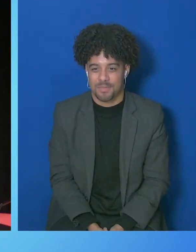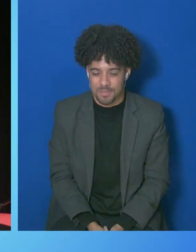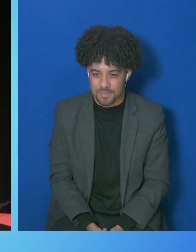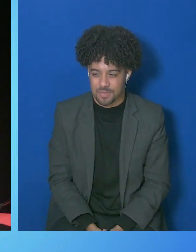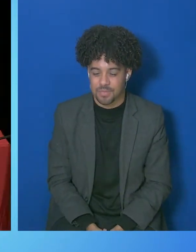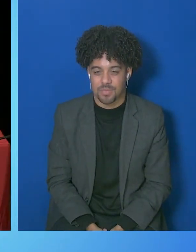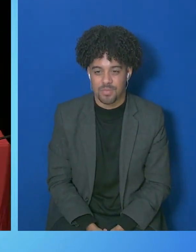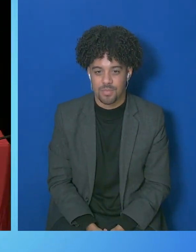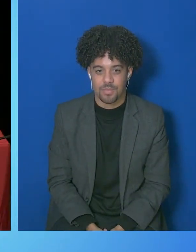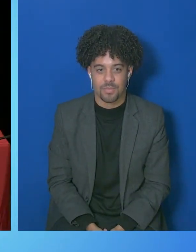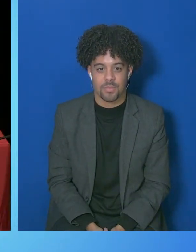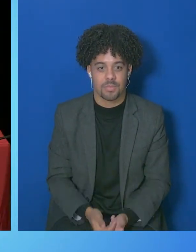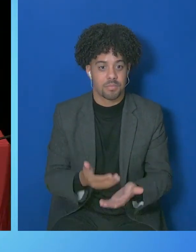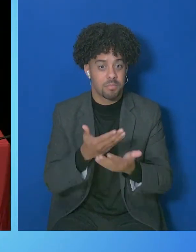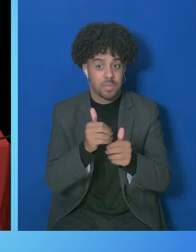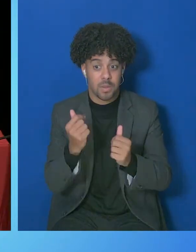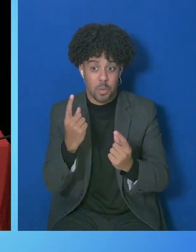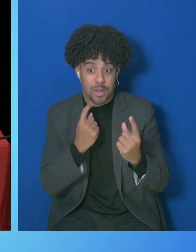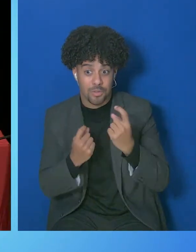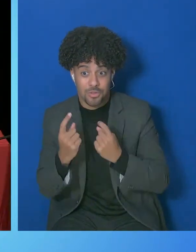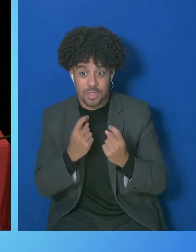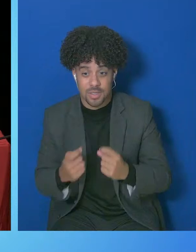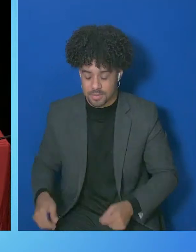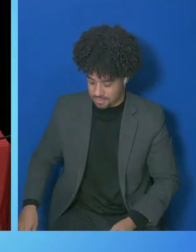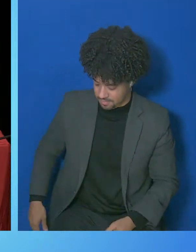Any questions?